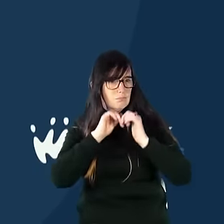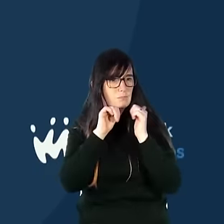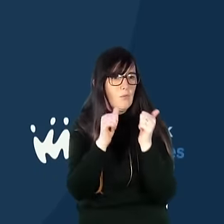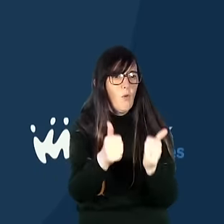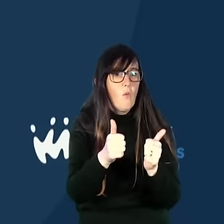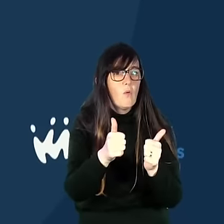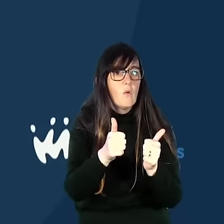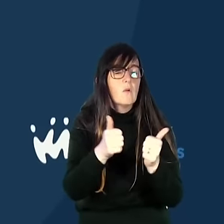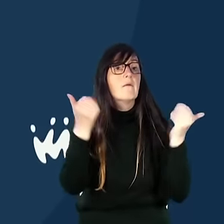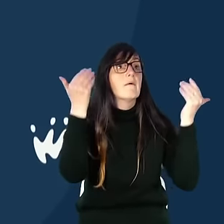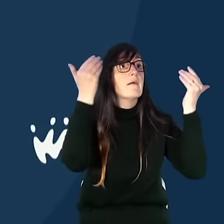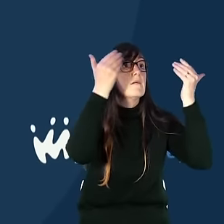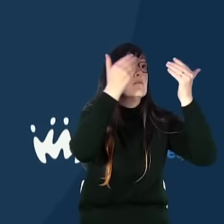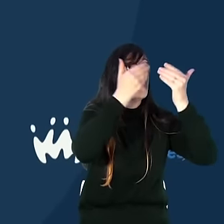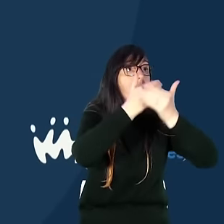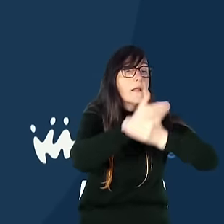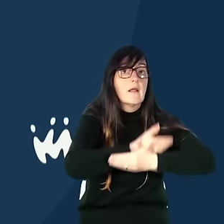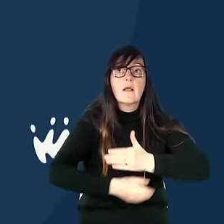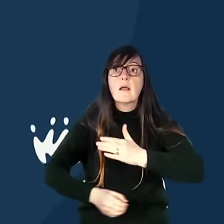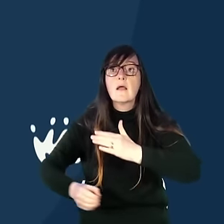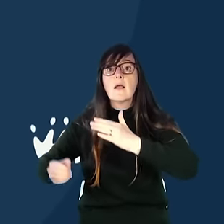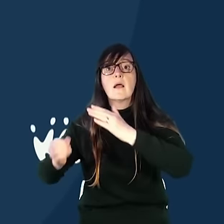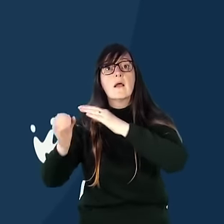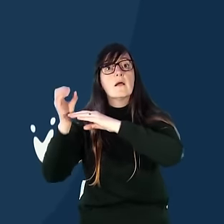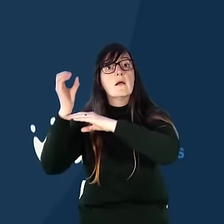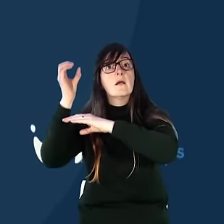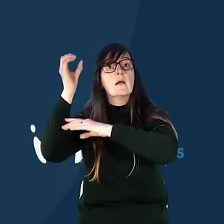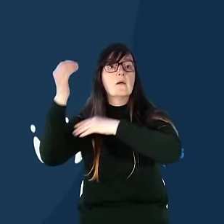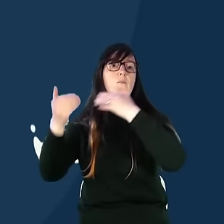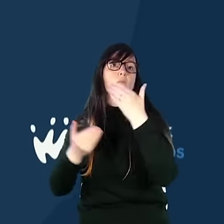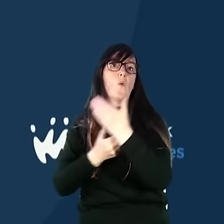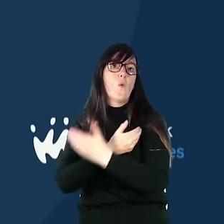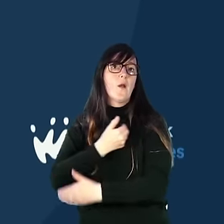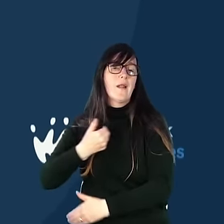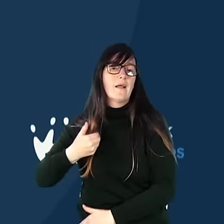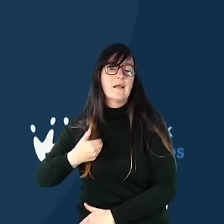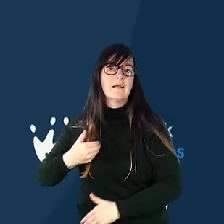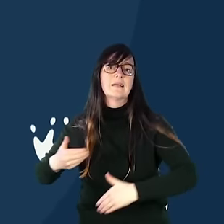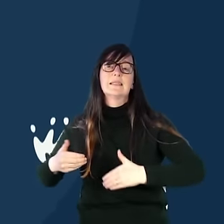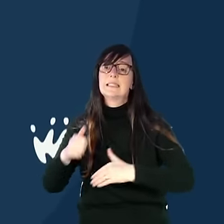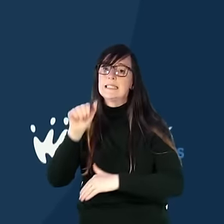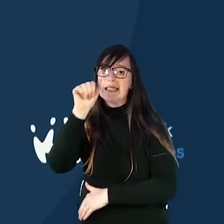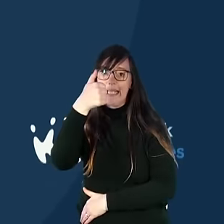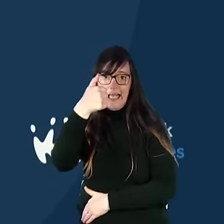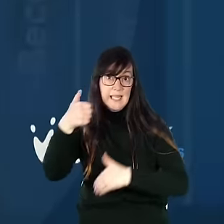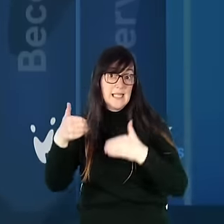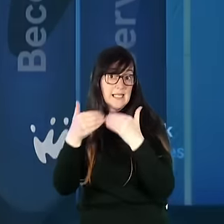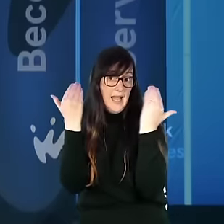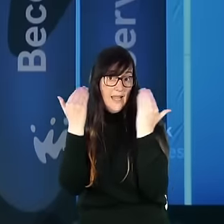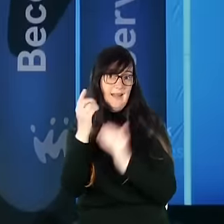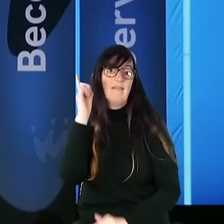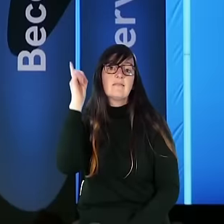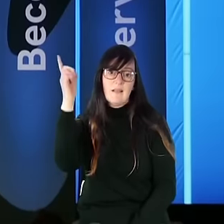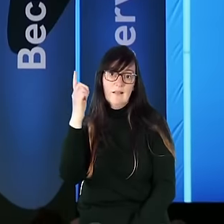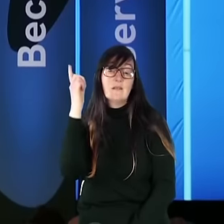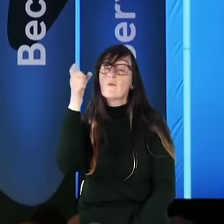there was evening, and there was morning, the sixth day. This is God's word.